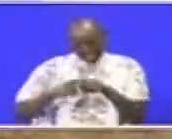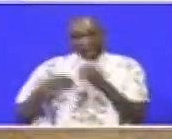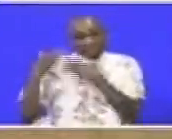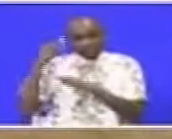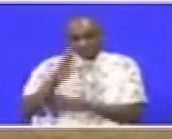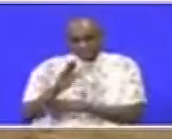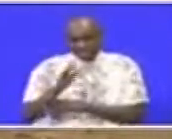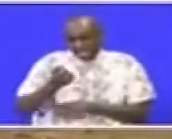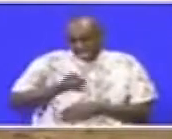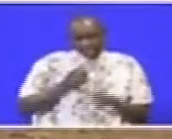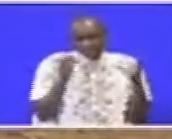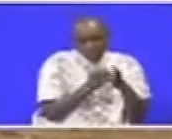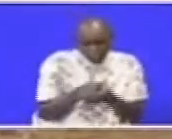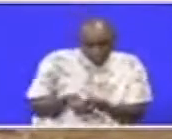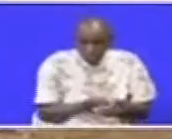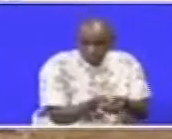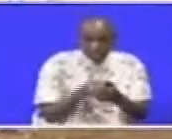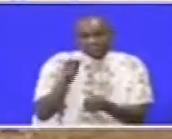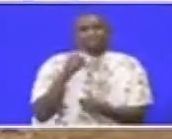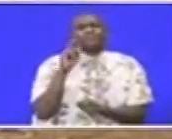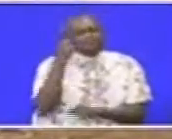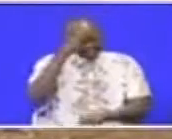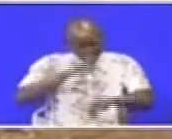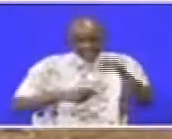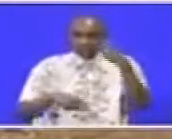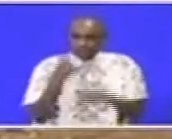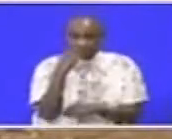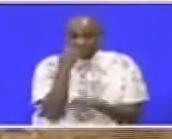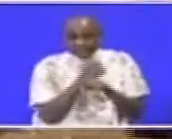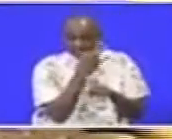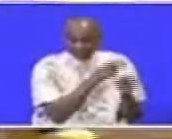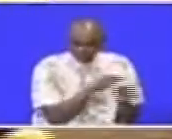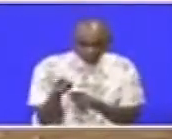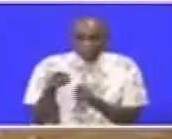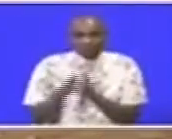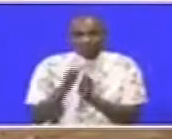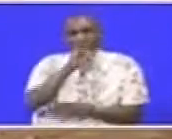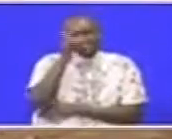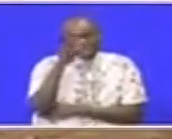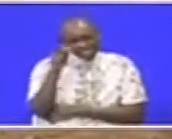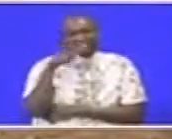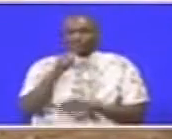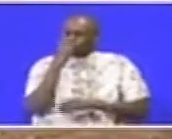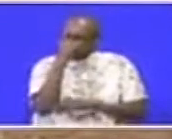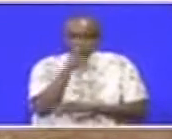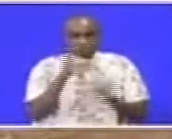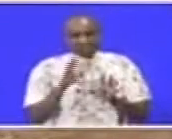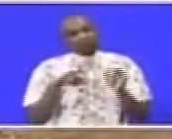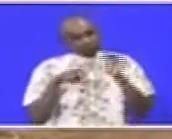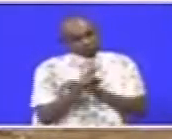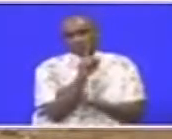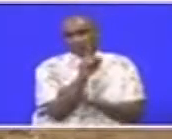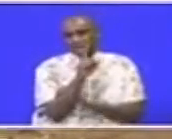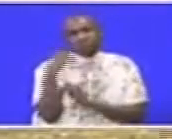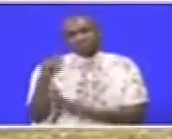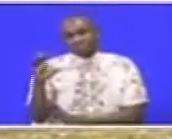In girls hockey, Sinyolo won the national title for the first time since 2013, courtesy of Janet Awor's solitary goal in the 58 minutes against